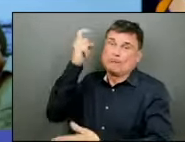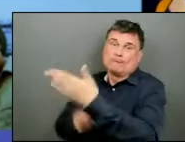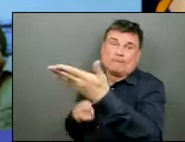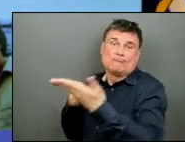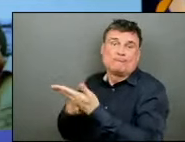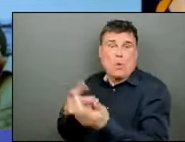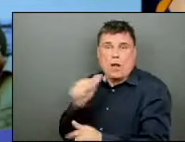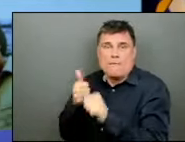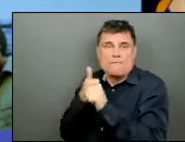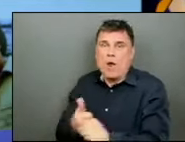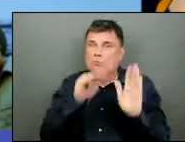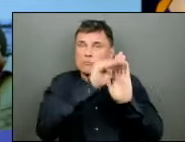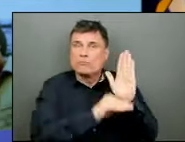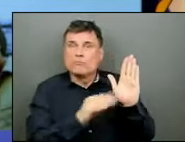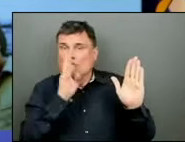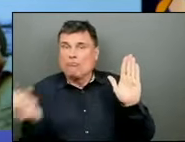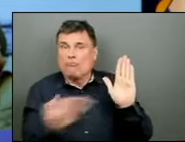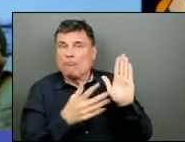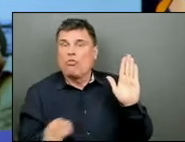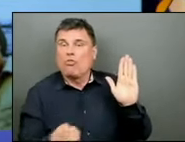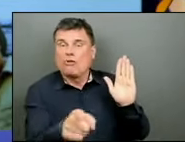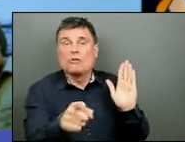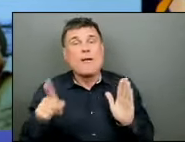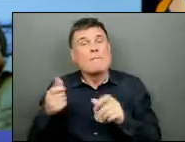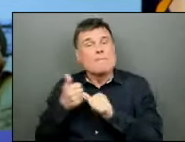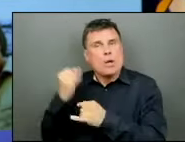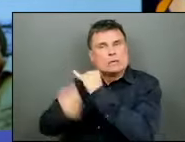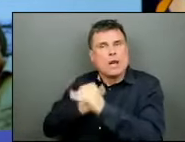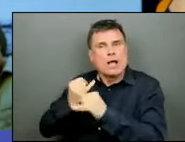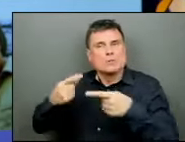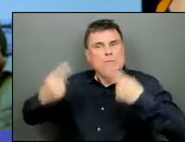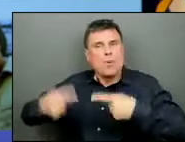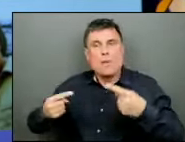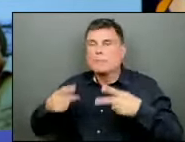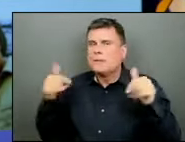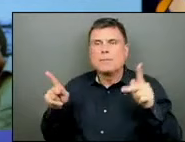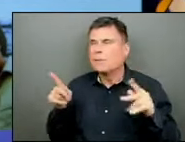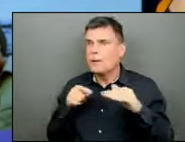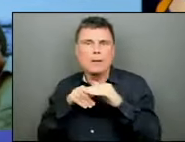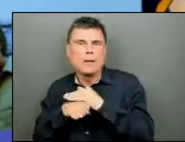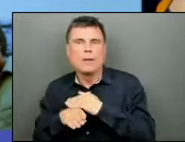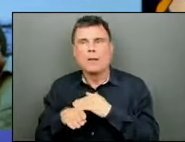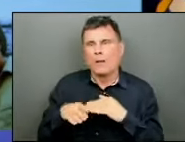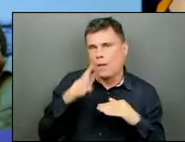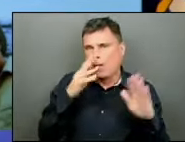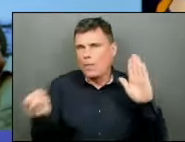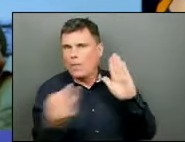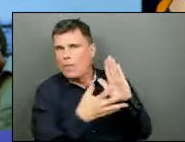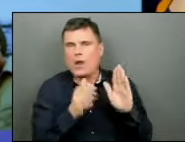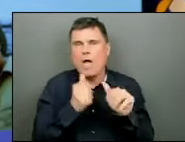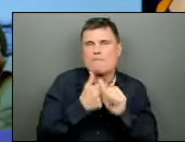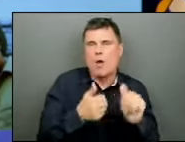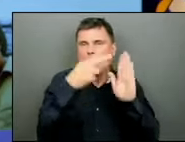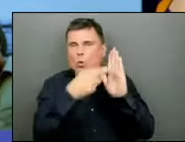regulated borders as we do internationally, and still people are trying to find ways to circumvent their responsibility to keep themselves and